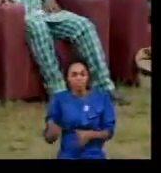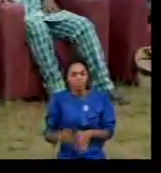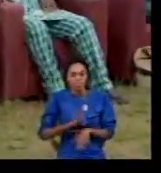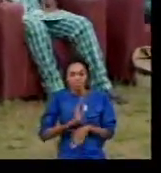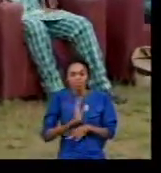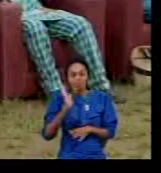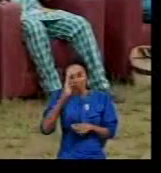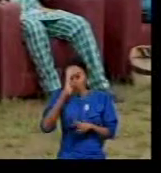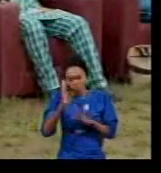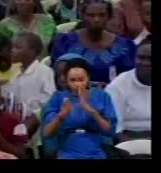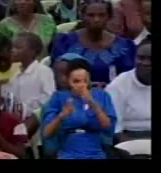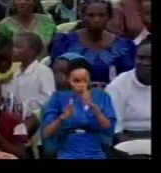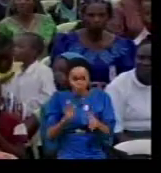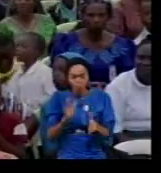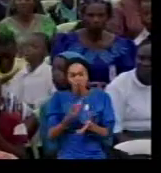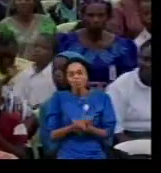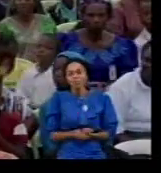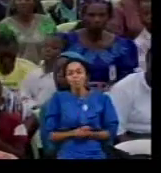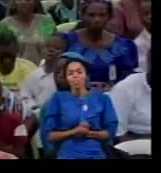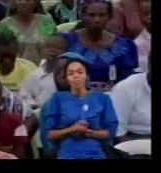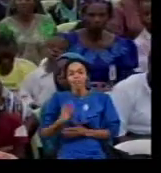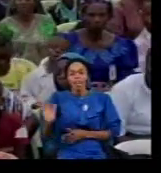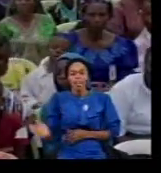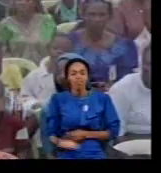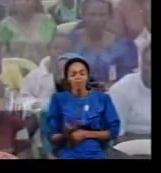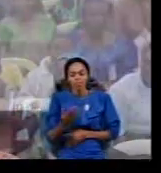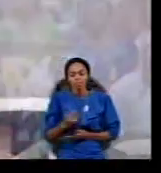Jesus. Assignment demanding great